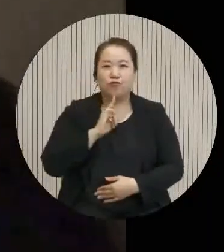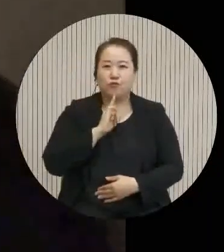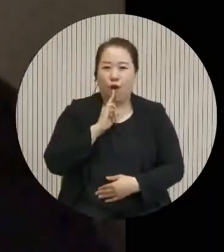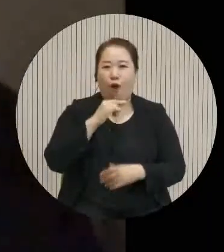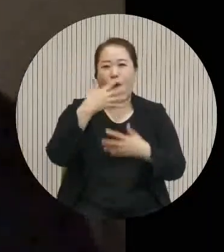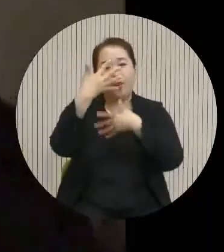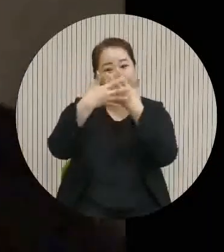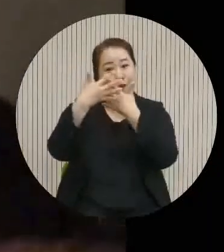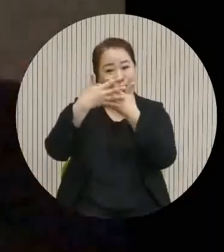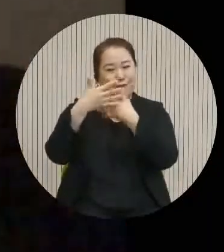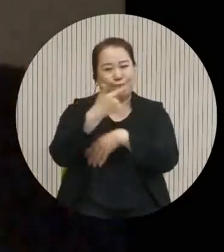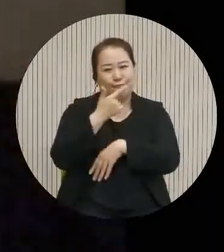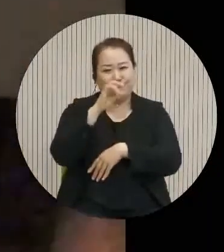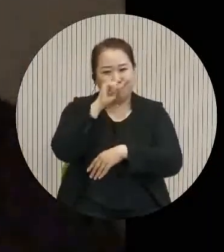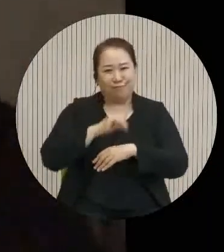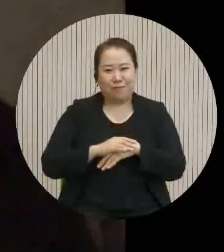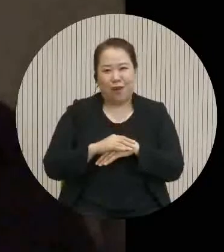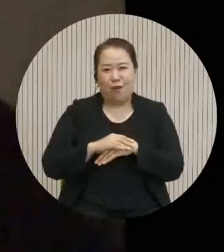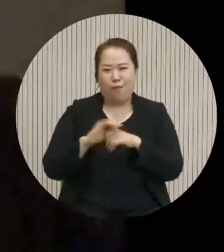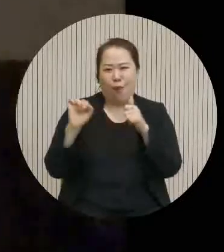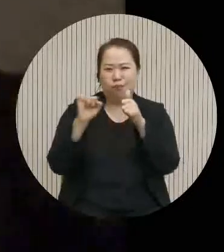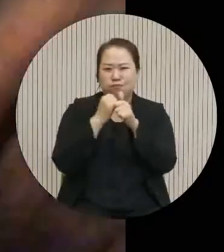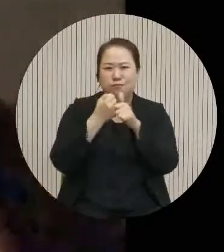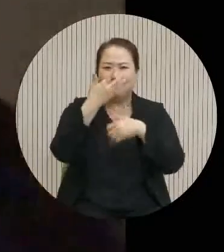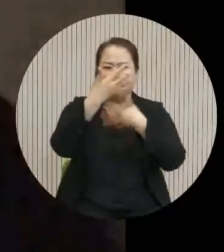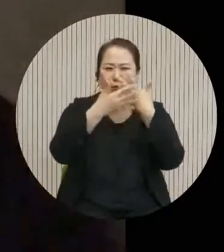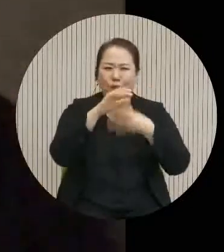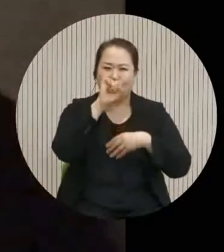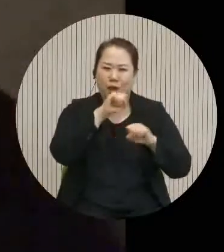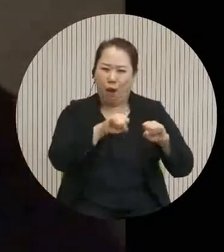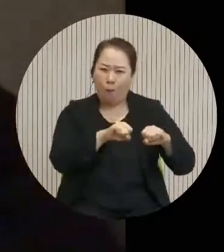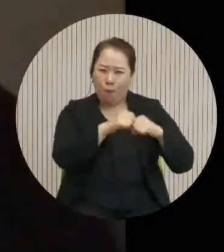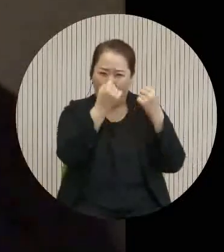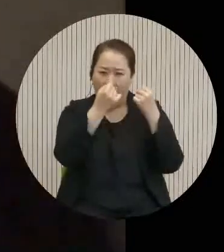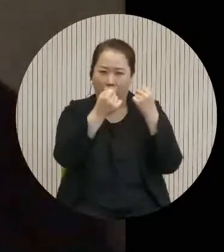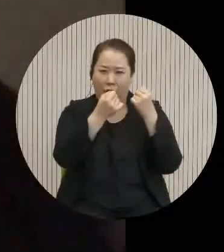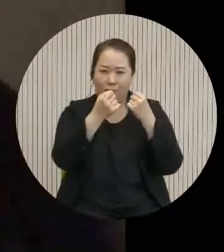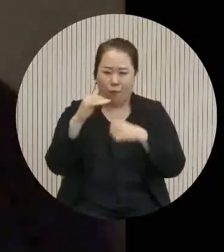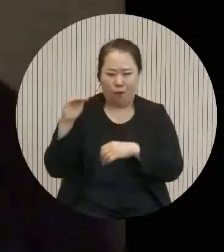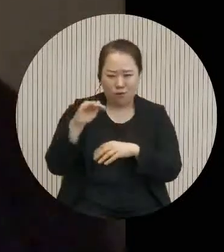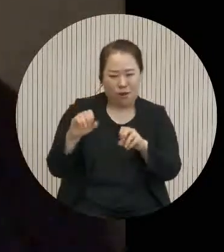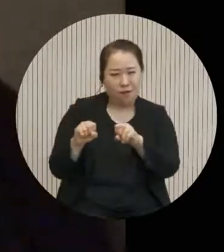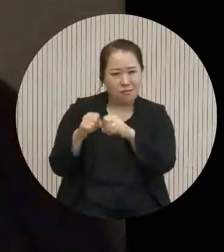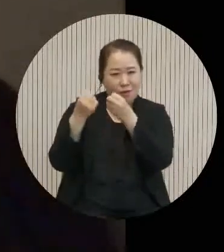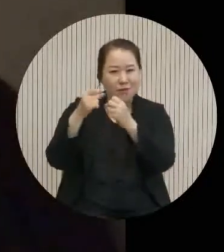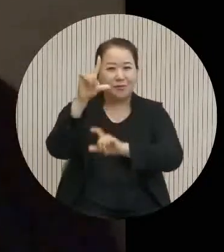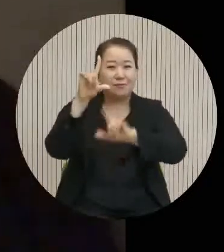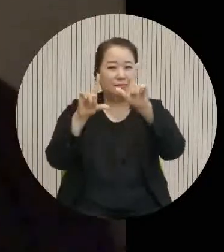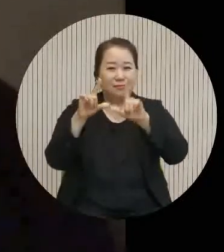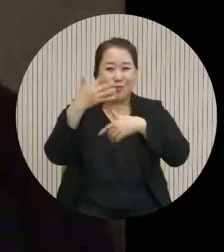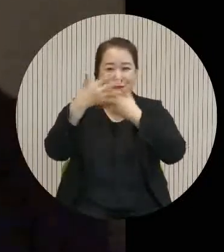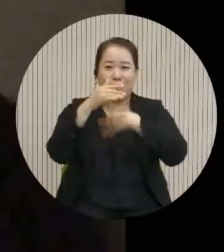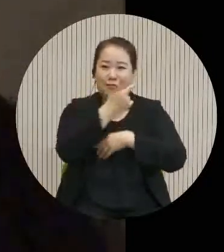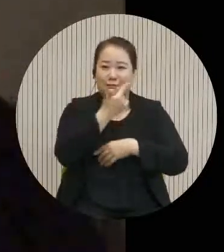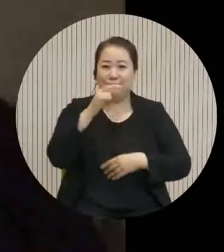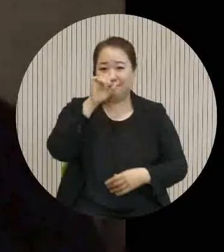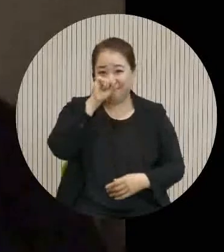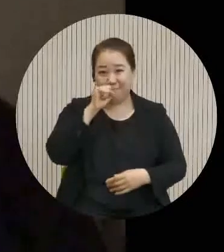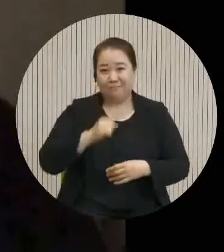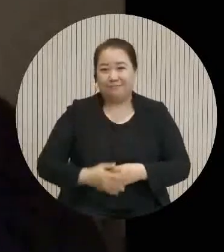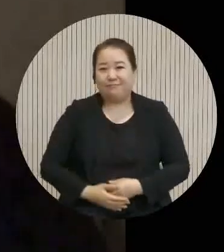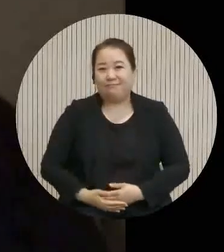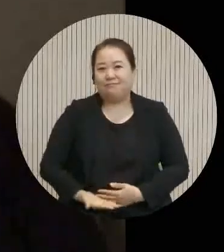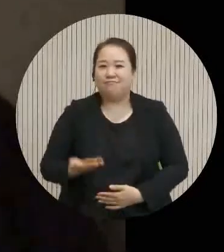like violent movies where things blow up and cars explode and all that. But if the movie's Korean, I will watch it. And it's usually